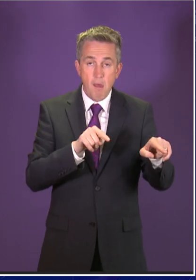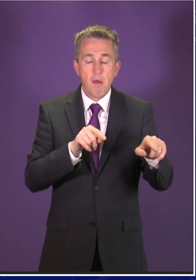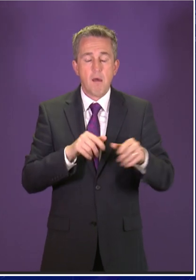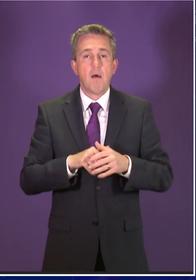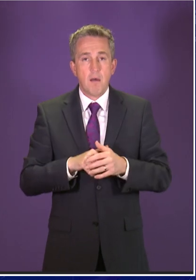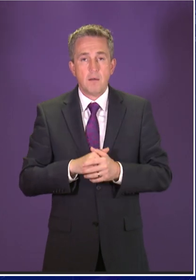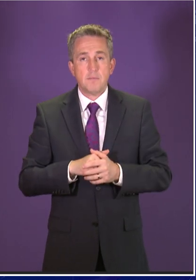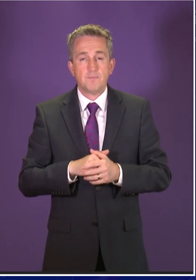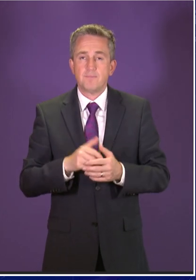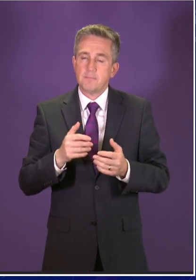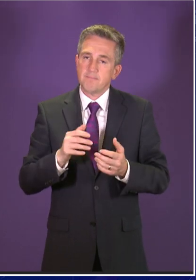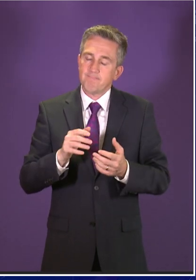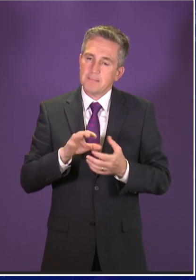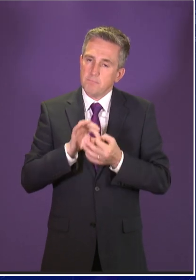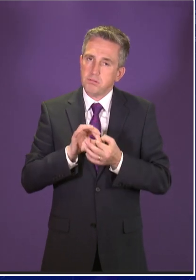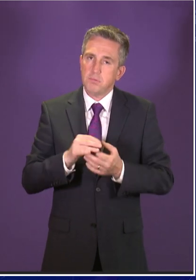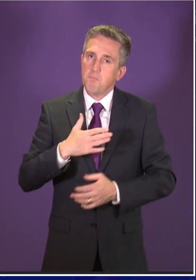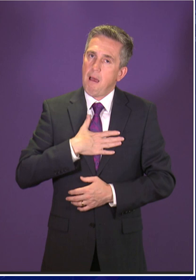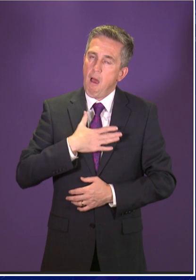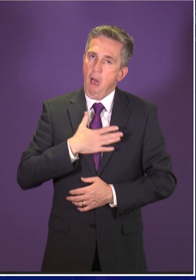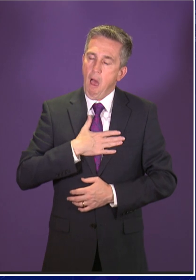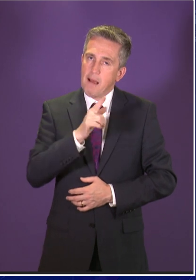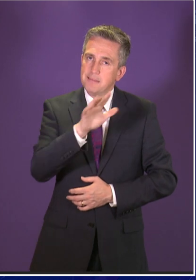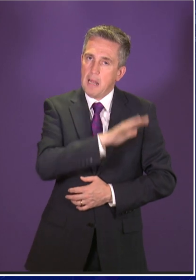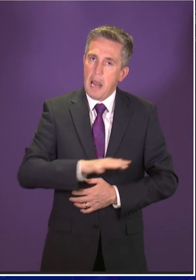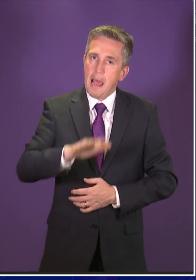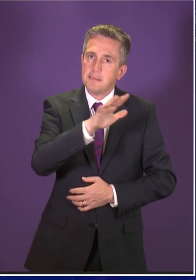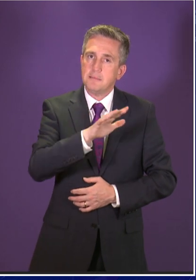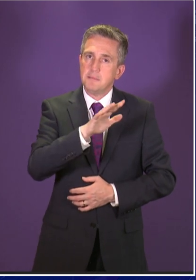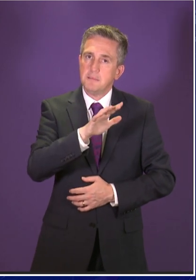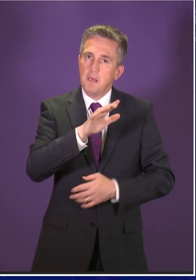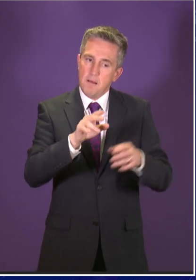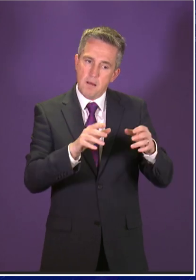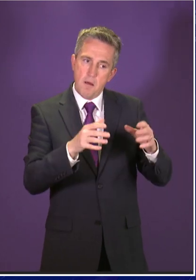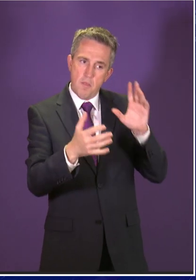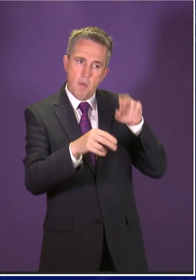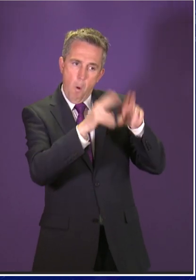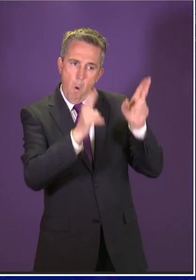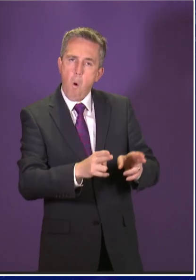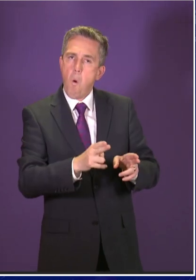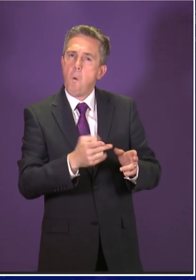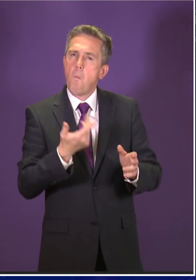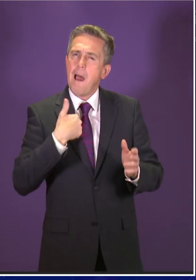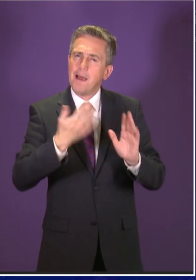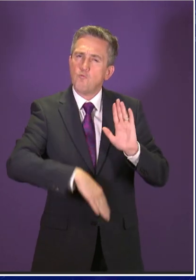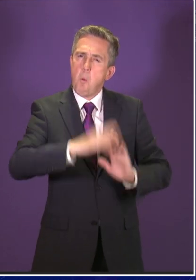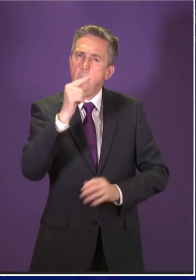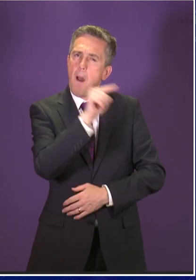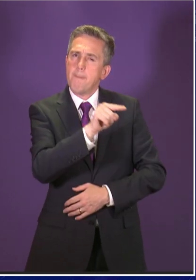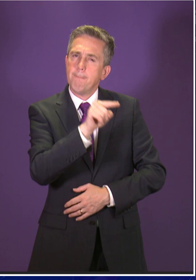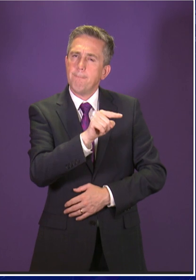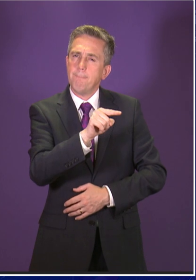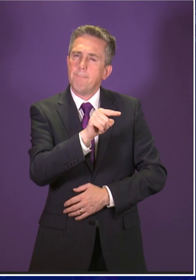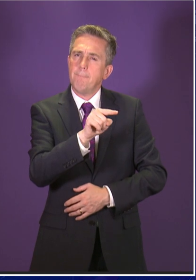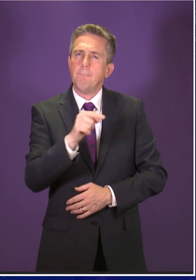dear to my heart is Zealandia, for the home of my boyhood I yearn. I dream